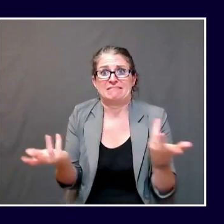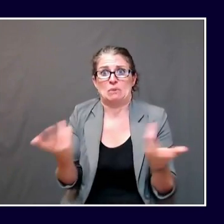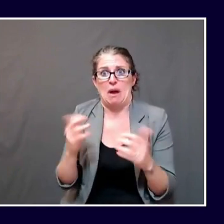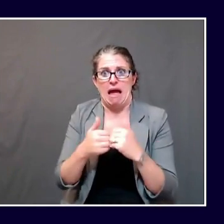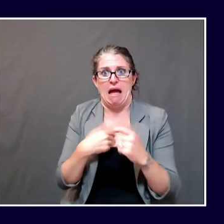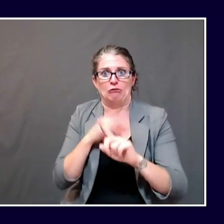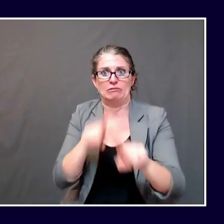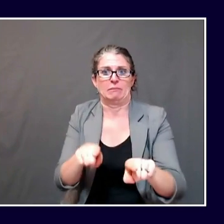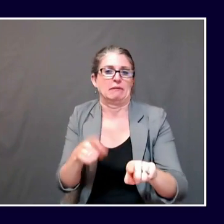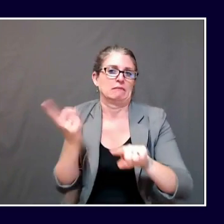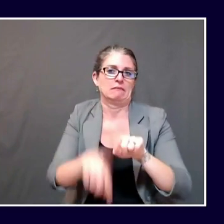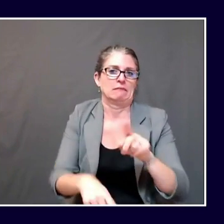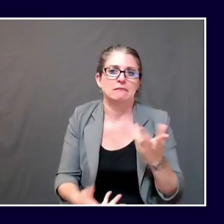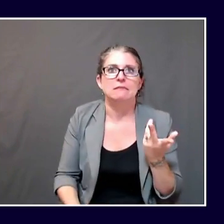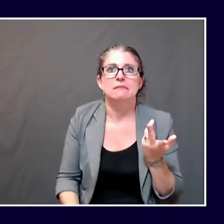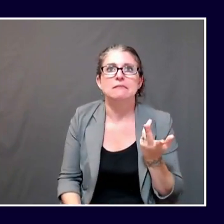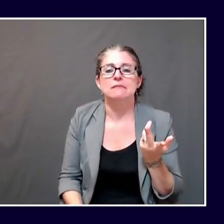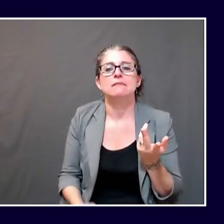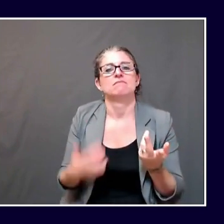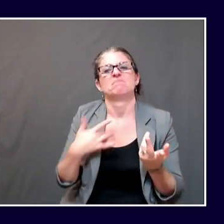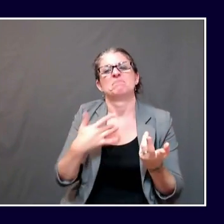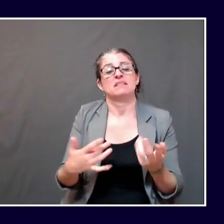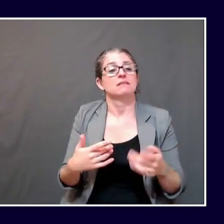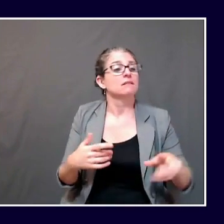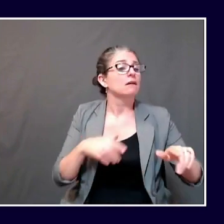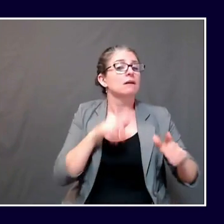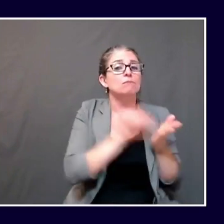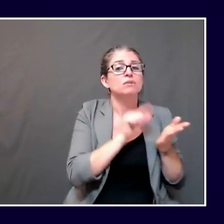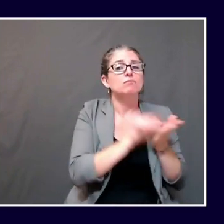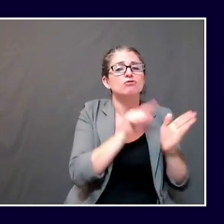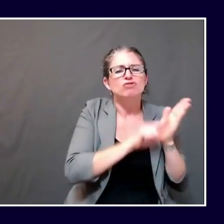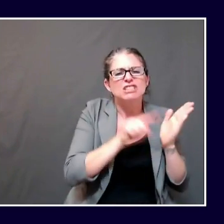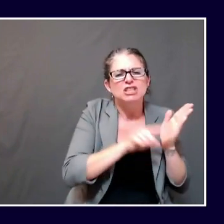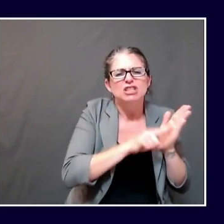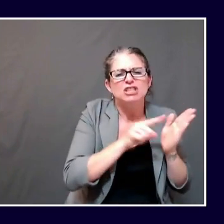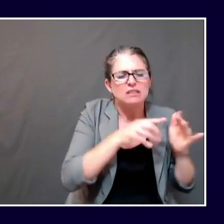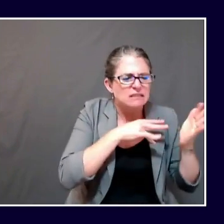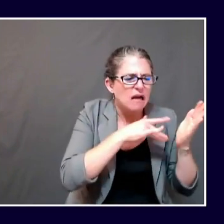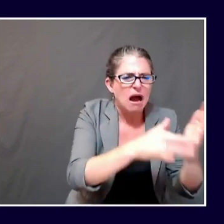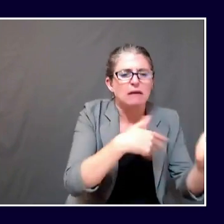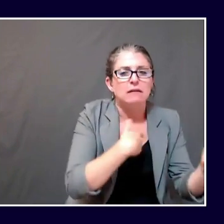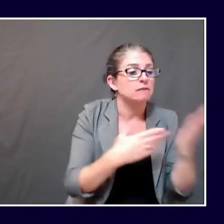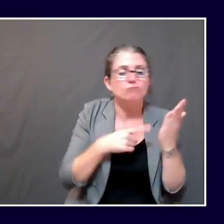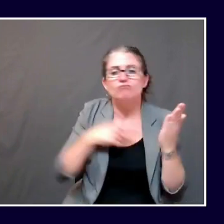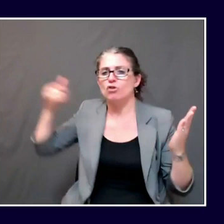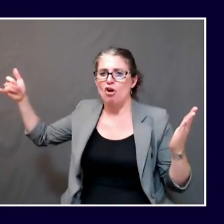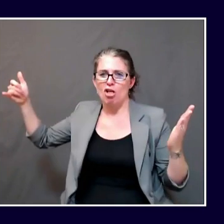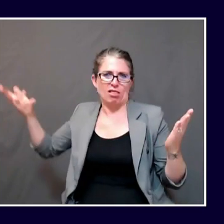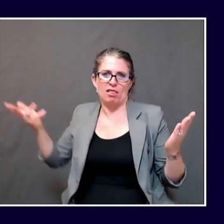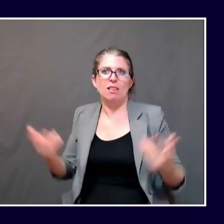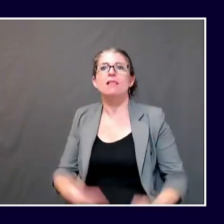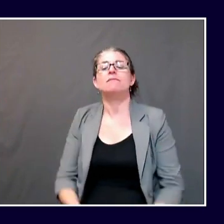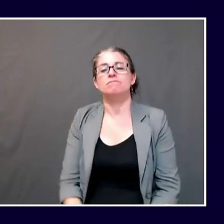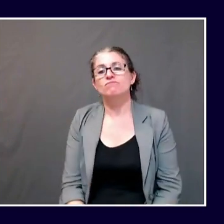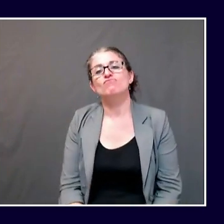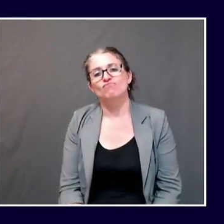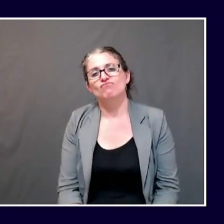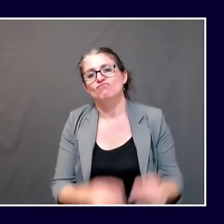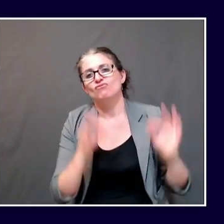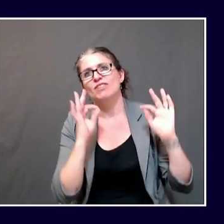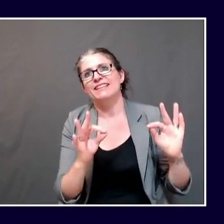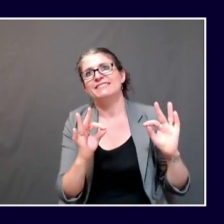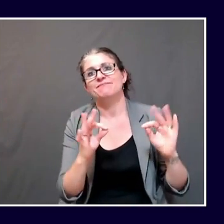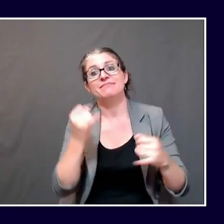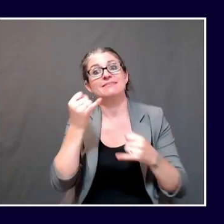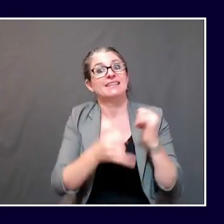sources. Okay, great. And then my last question is the Little Lamb Learning Center, and any updates on